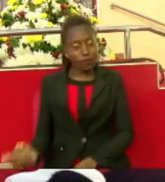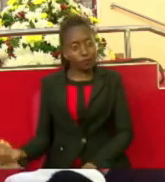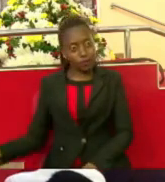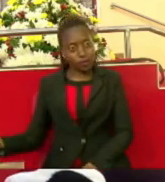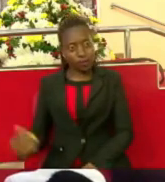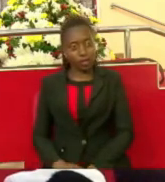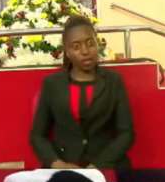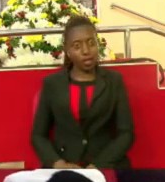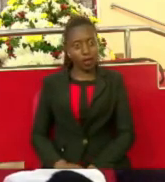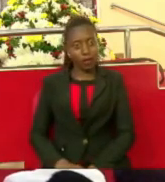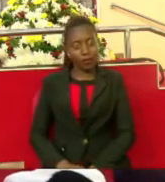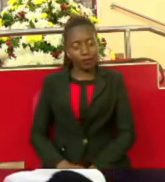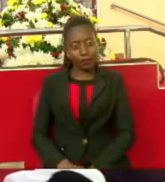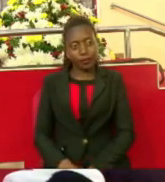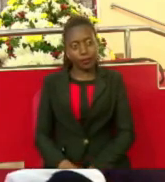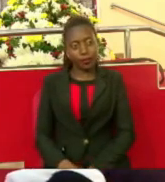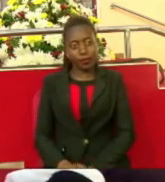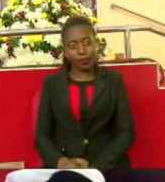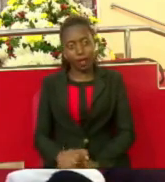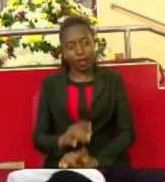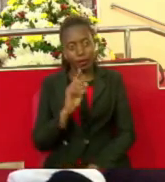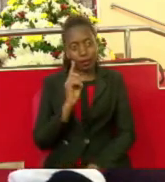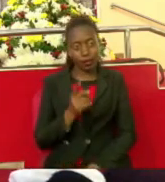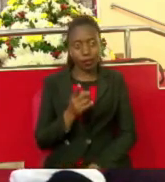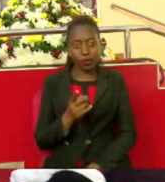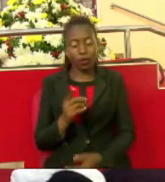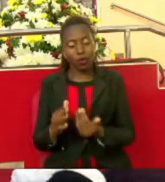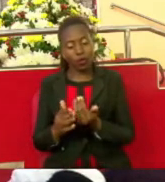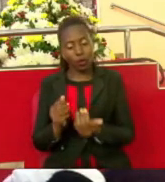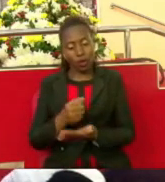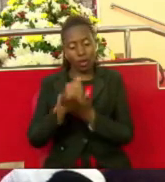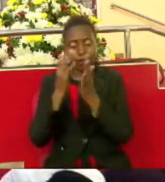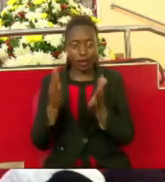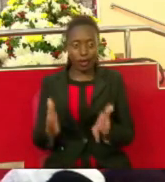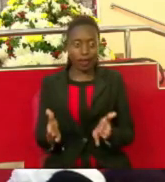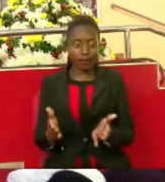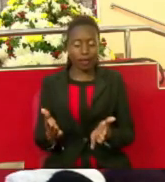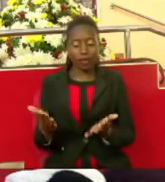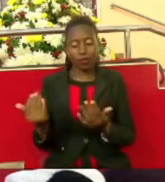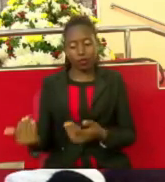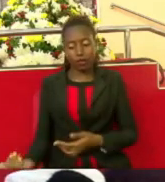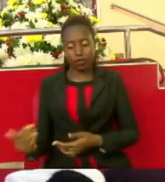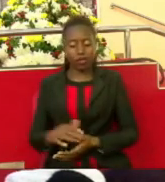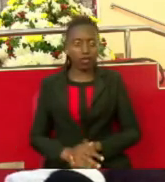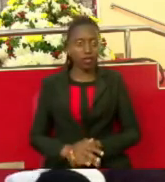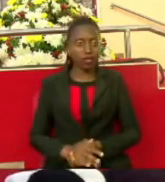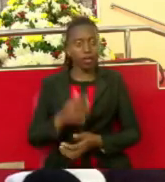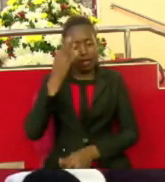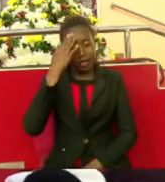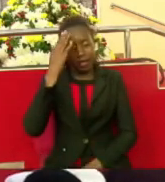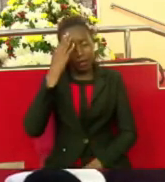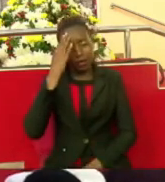the ever-present help in time of need of that child. Kwa sababu wewe ndio msaidizi wa karibu wakati wa mahitaji ya yule mwana. That they know mom and dad is